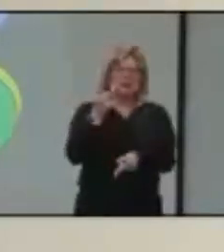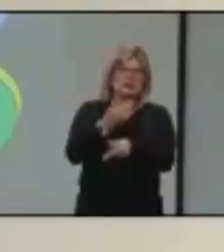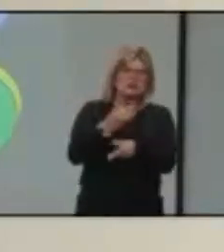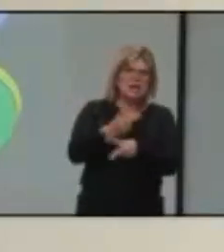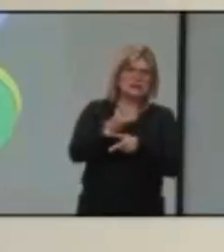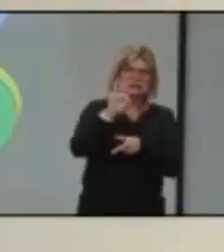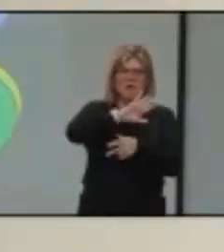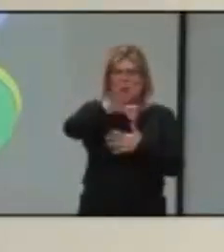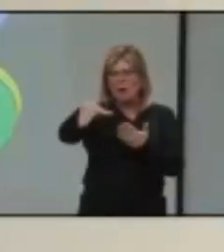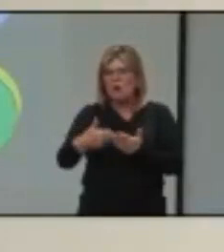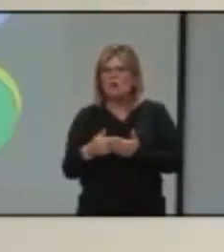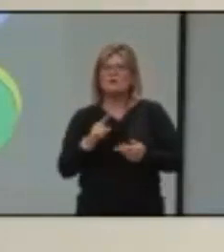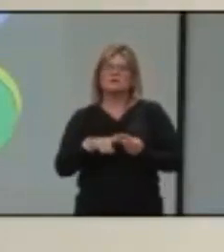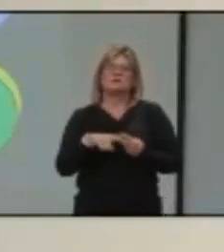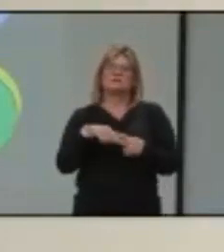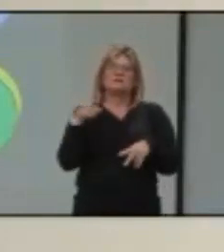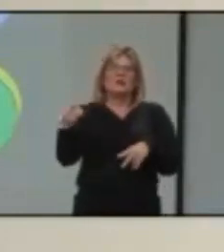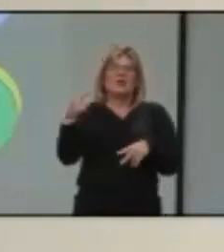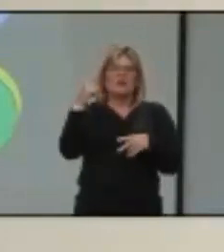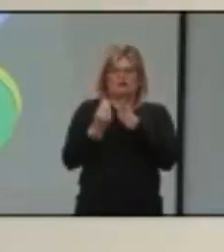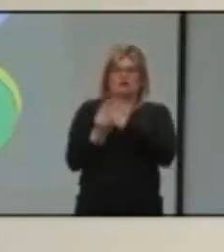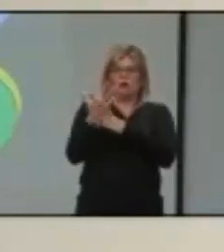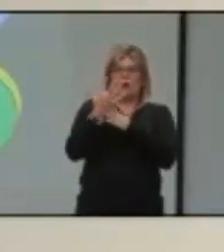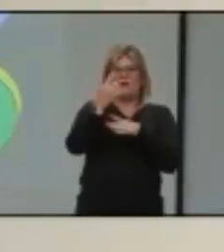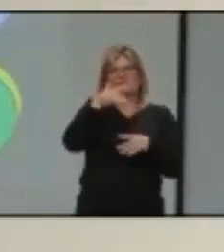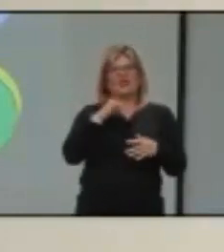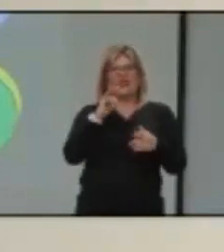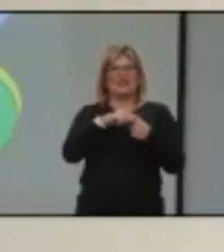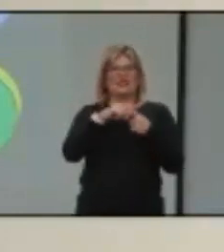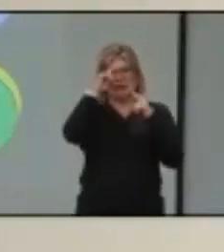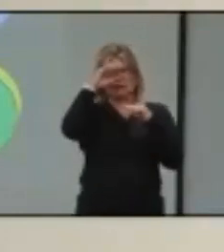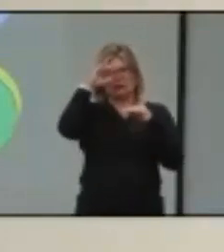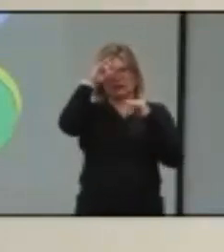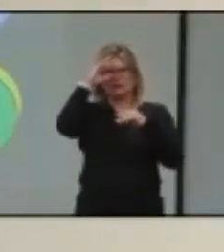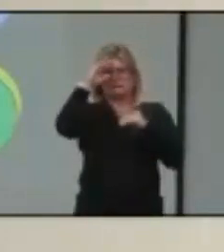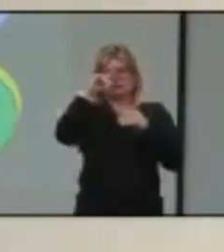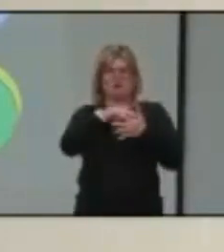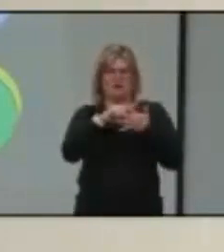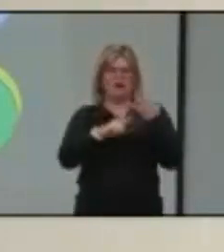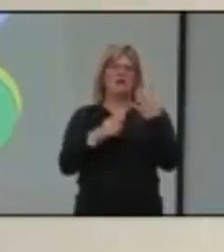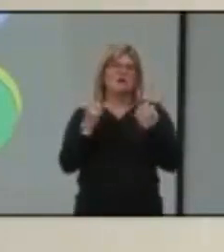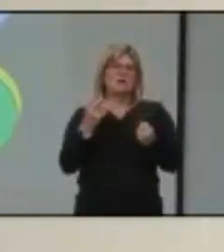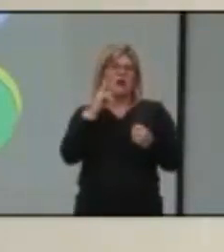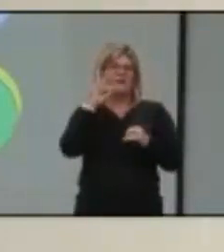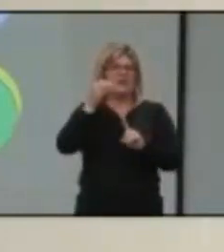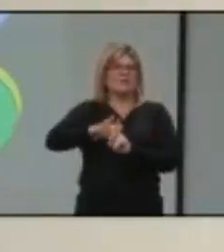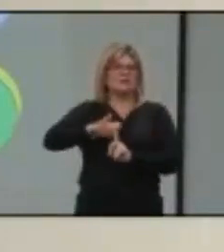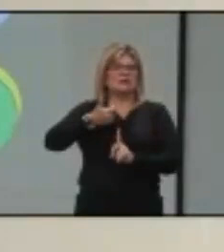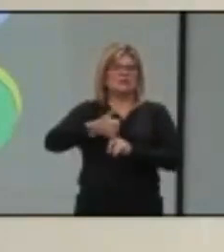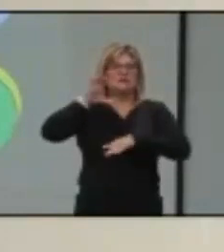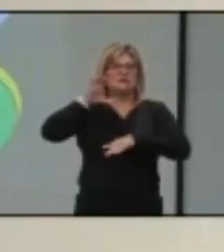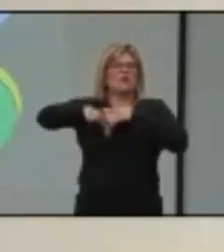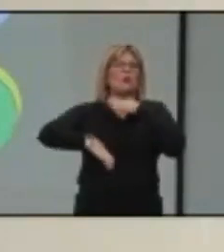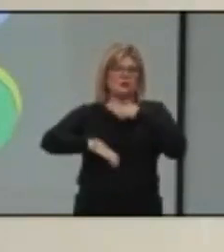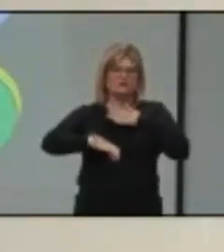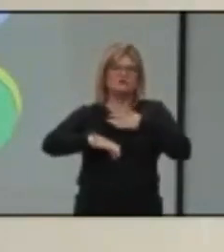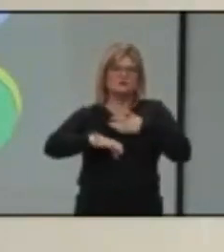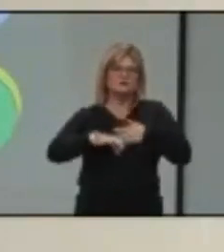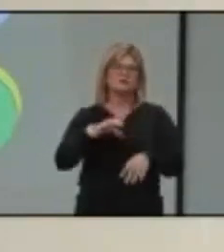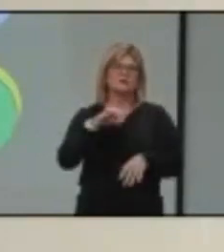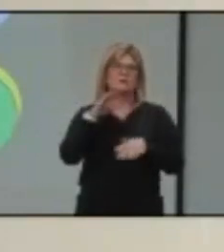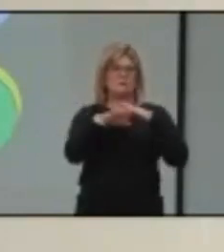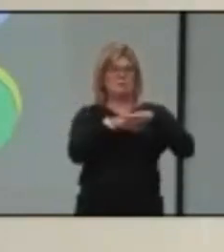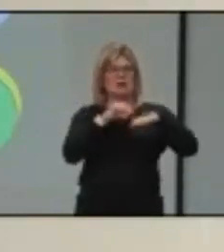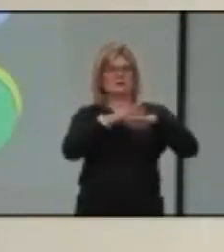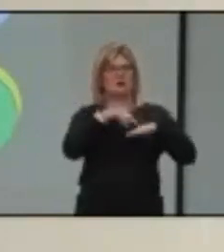of others, right? And so they grow up having this expectation of themselves forced upon them based